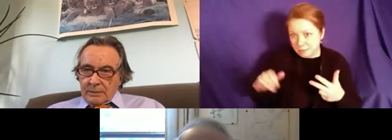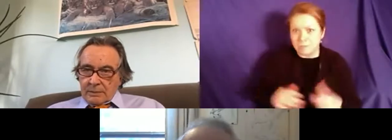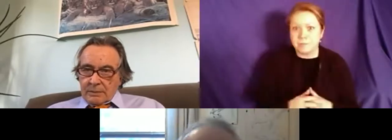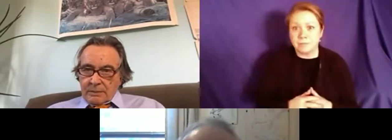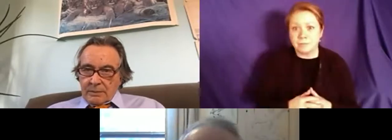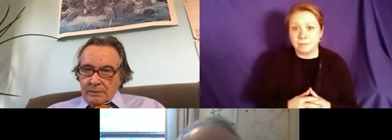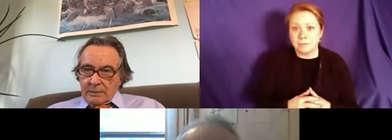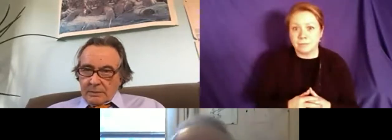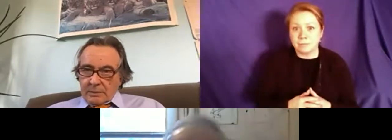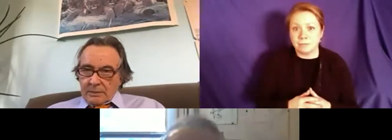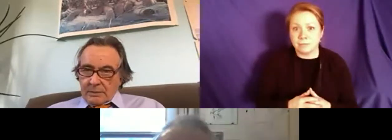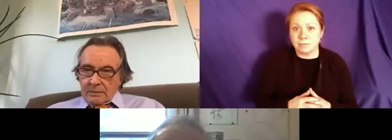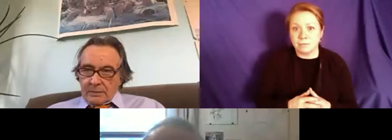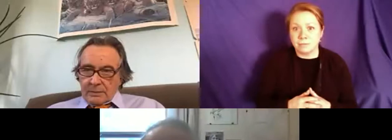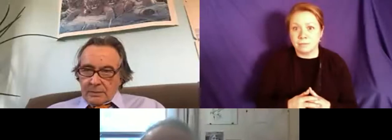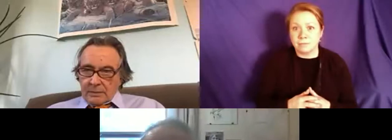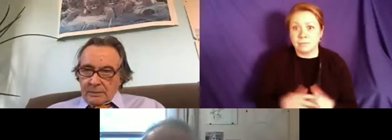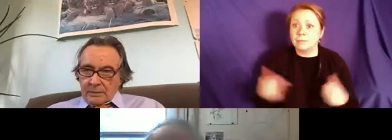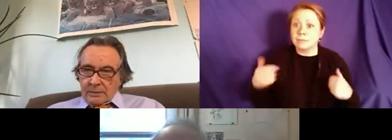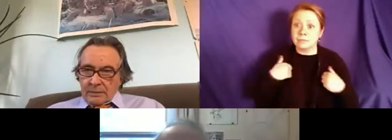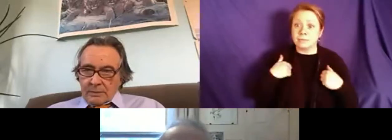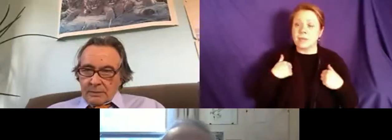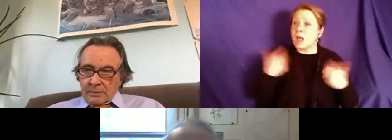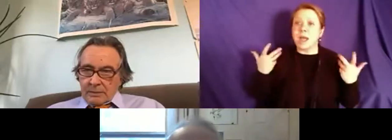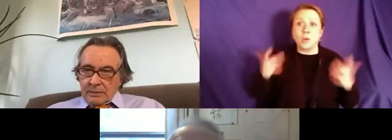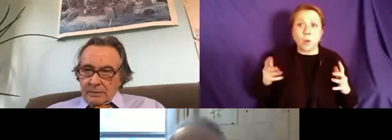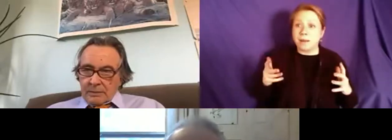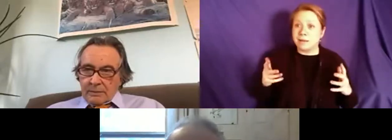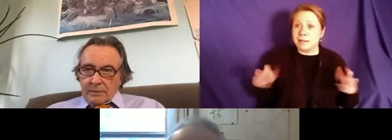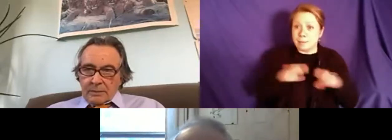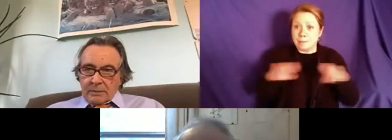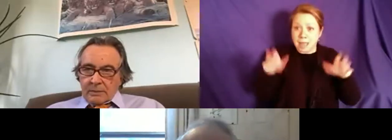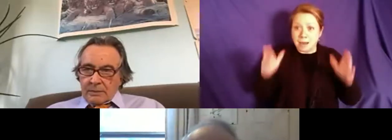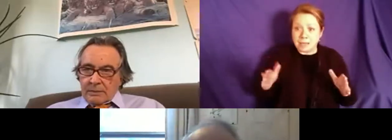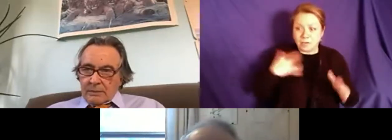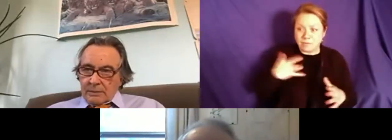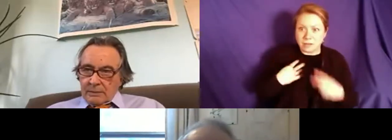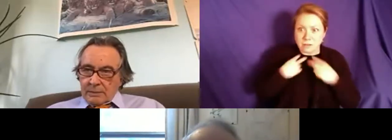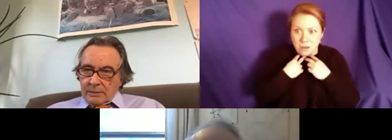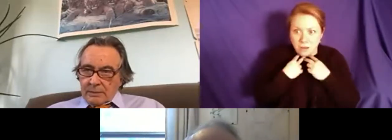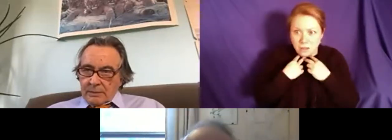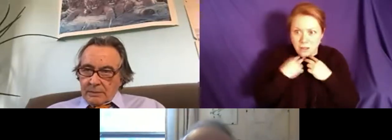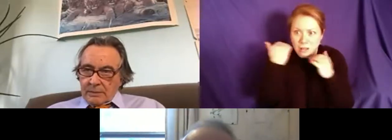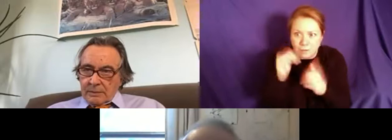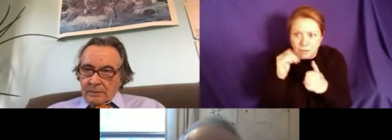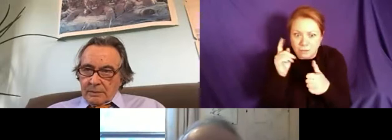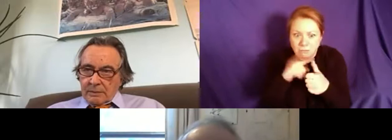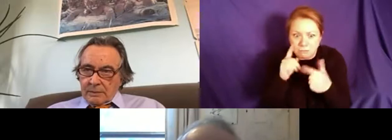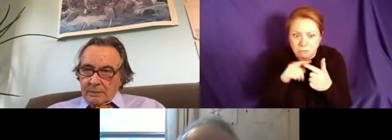I don't want our panelists to feel pinned in by those kinds